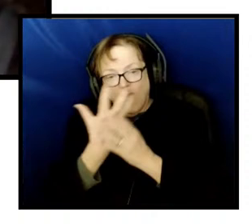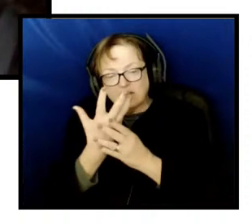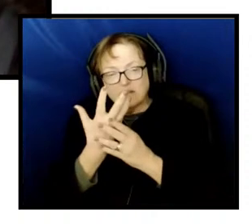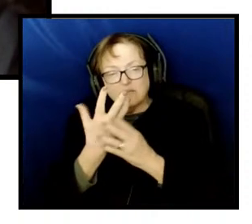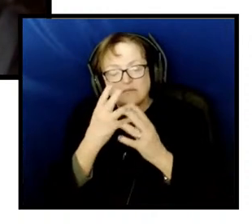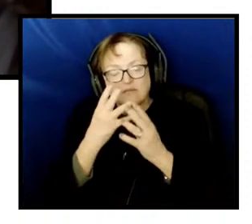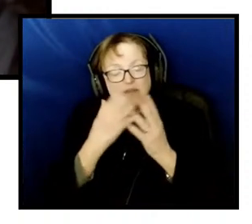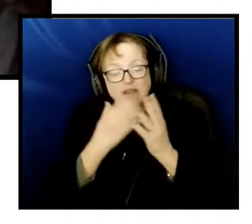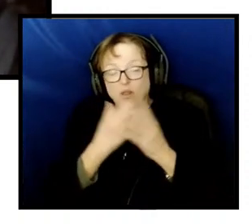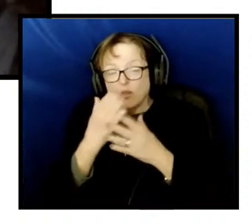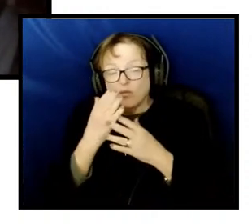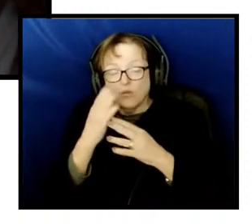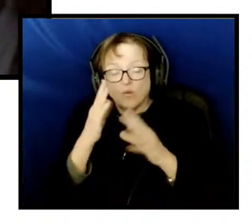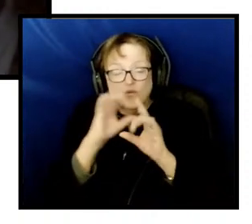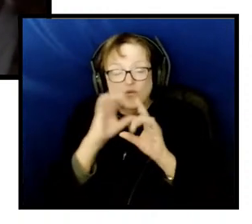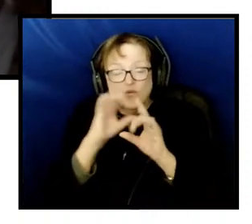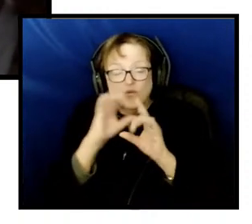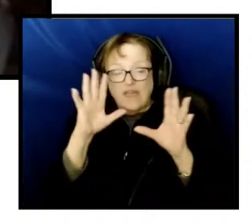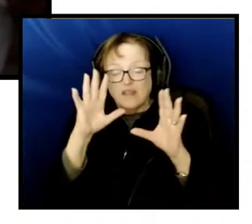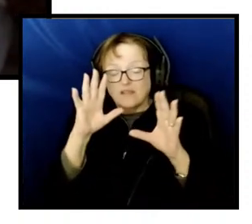violence.